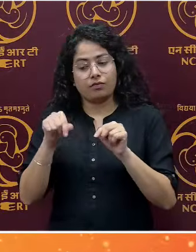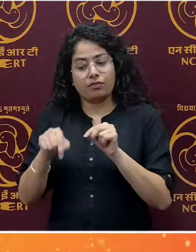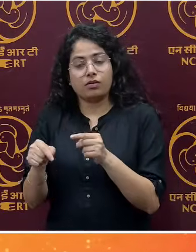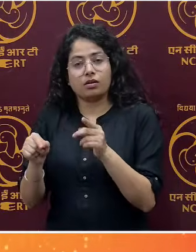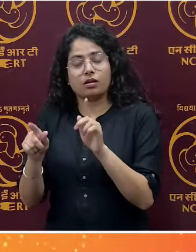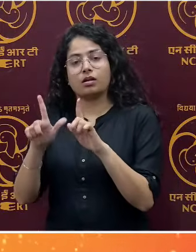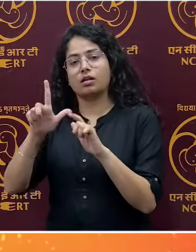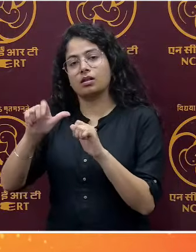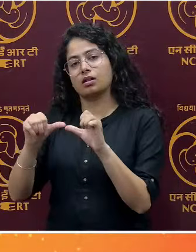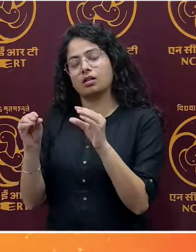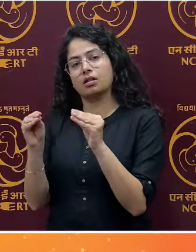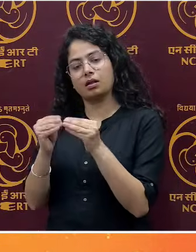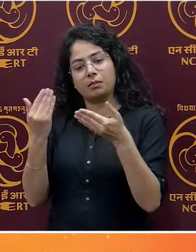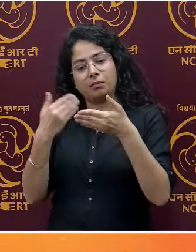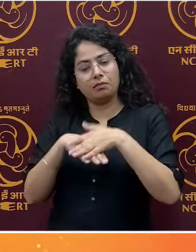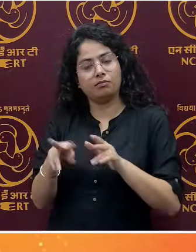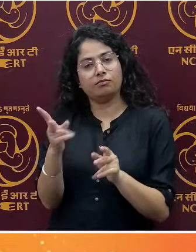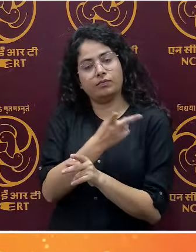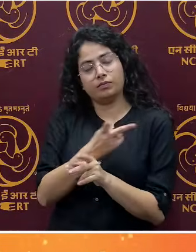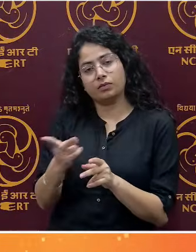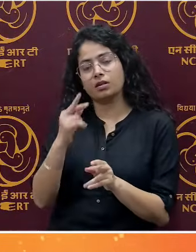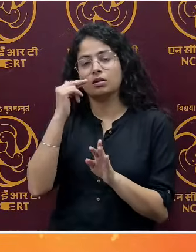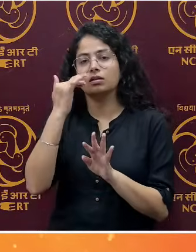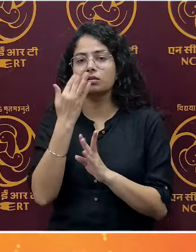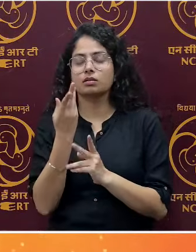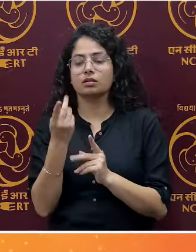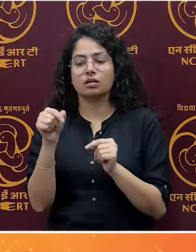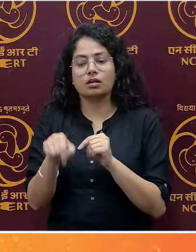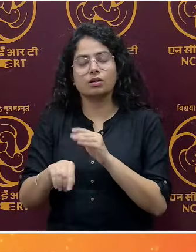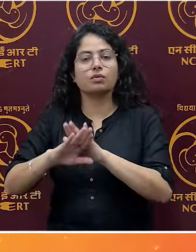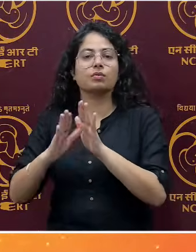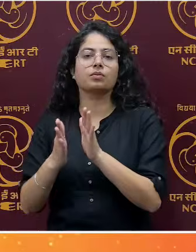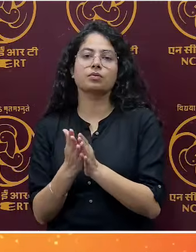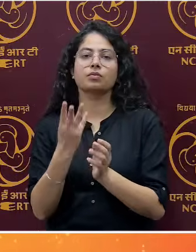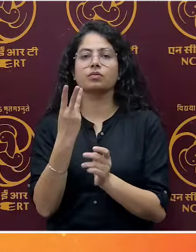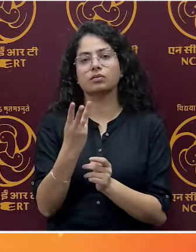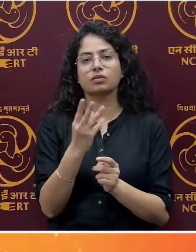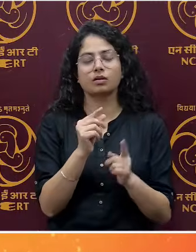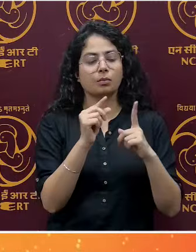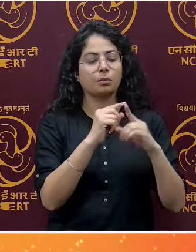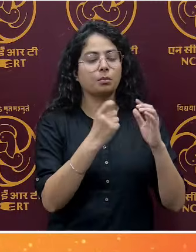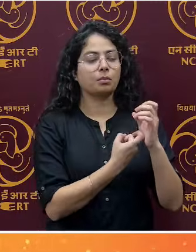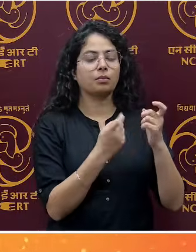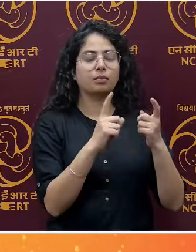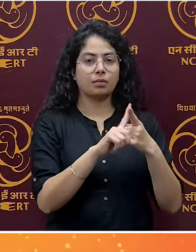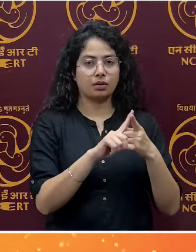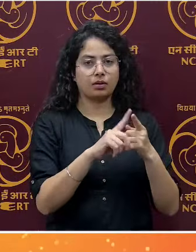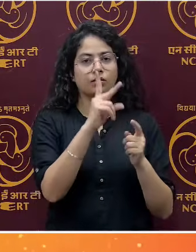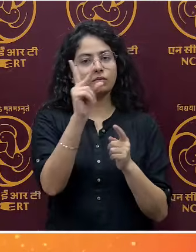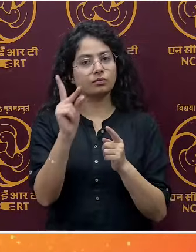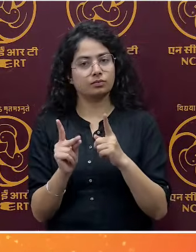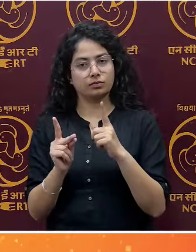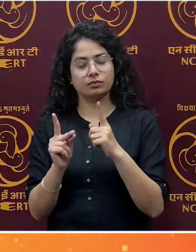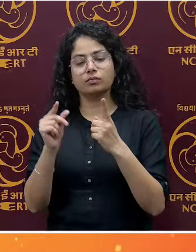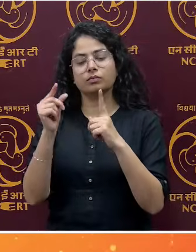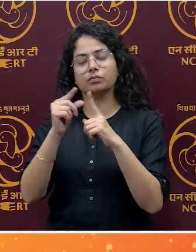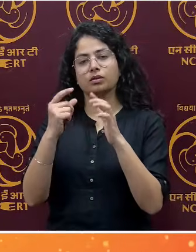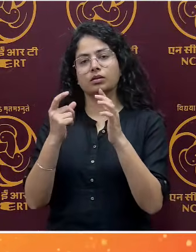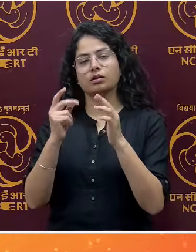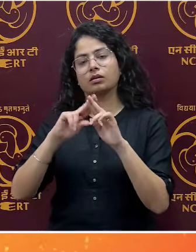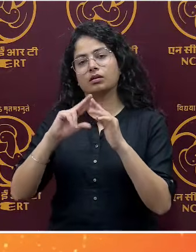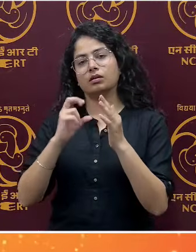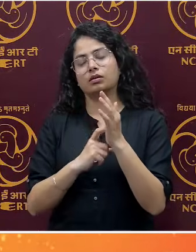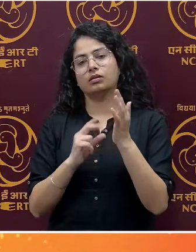labs because it is structured into 3 categories: pre-lab session, performance lab session and